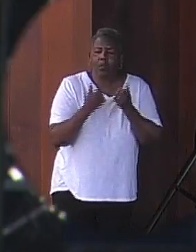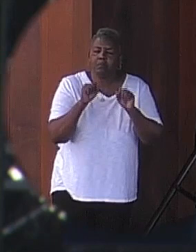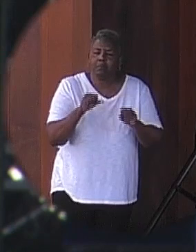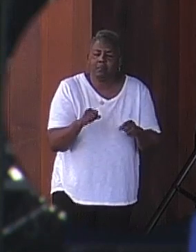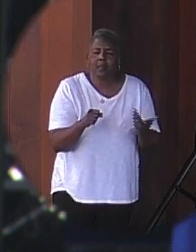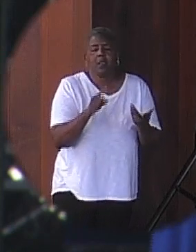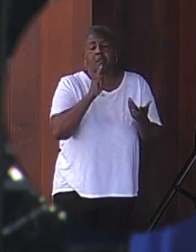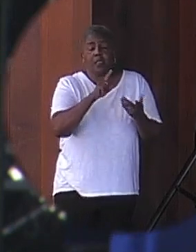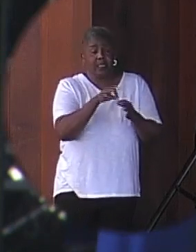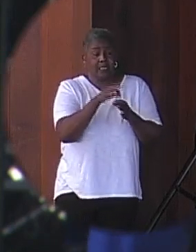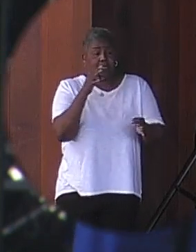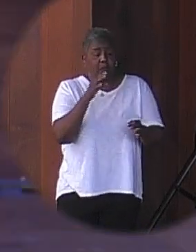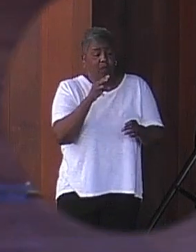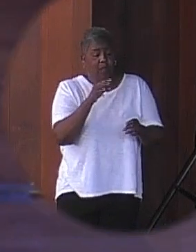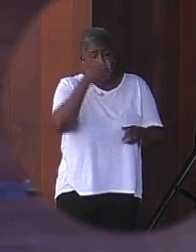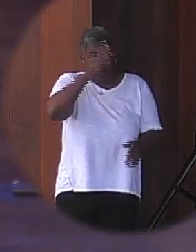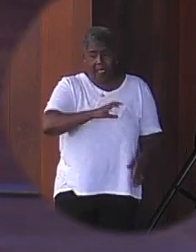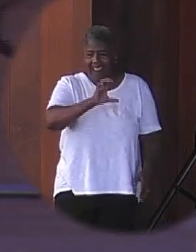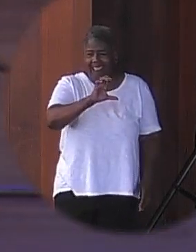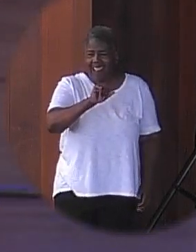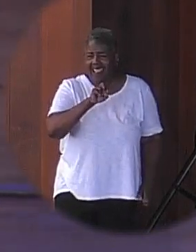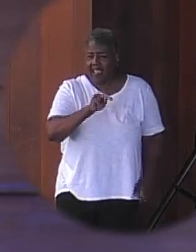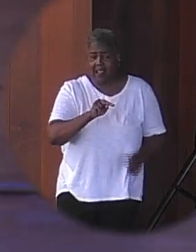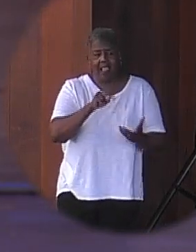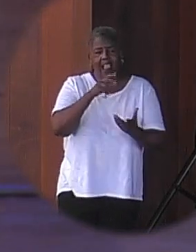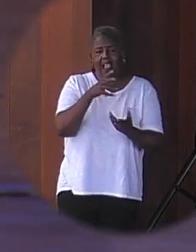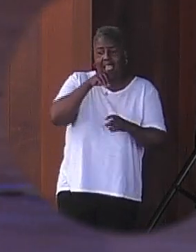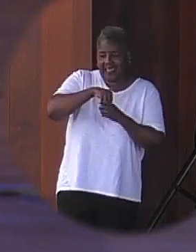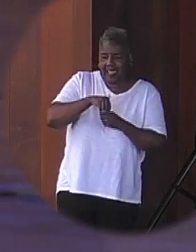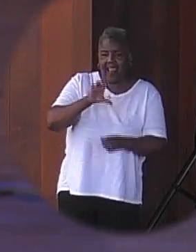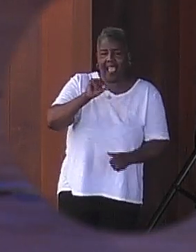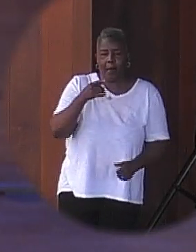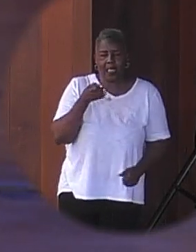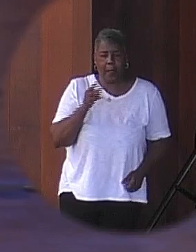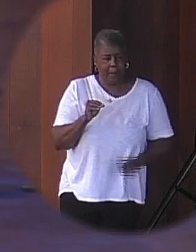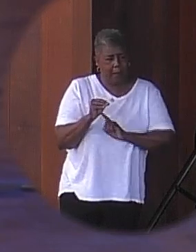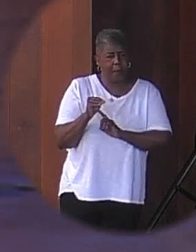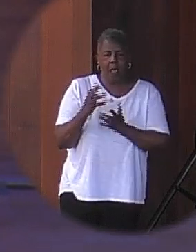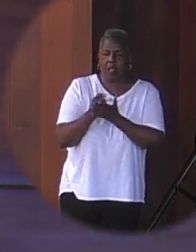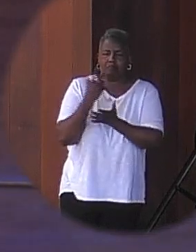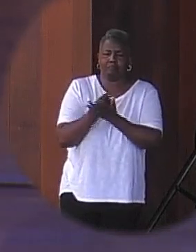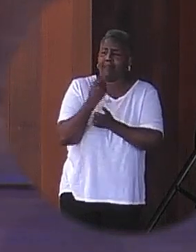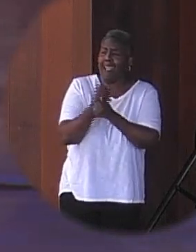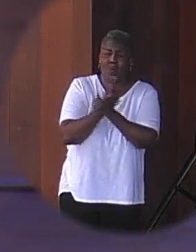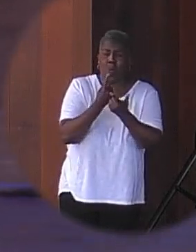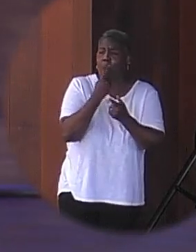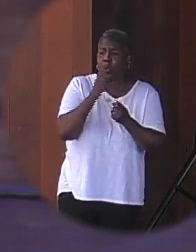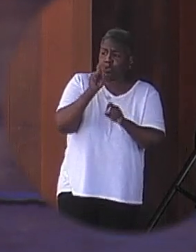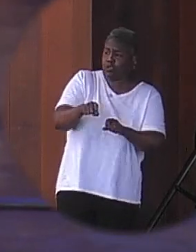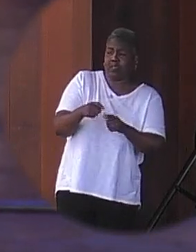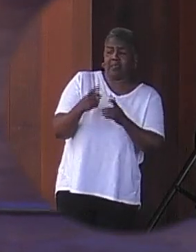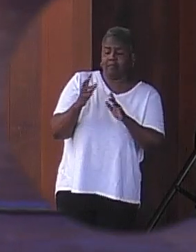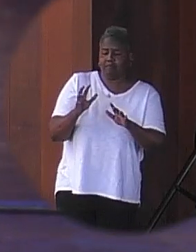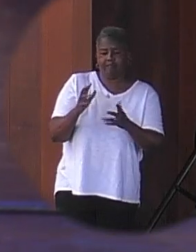It is the spirit of Cain that exists within capitalism that says that everyone should